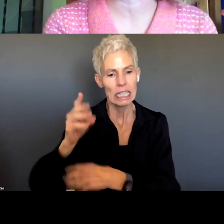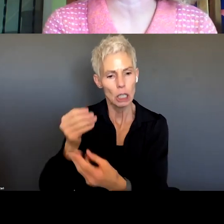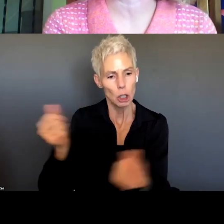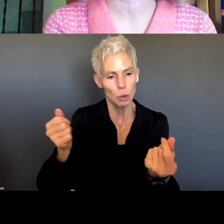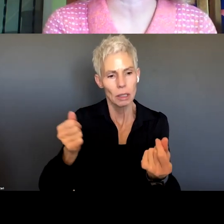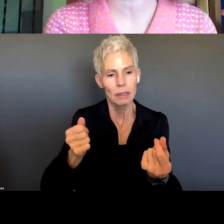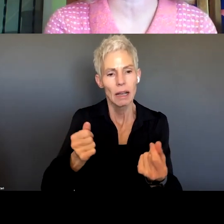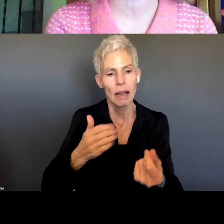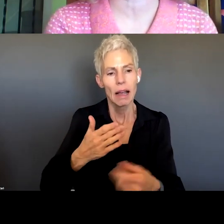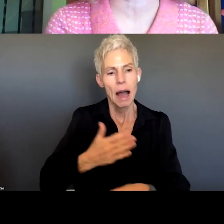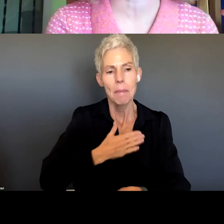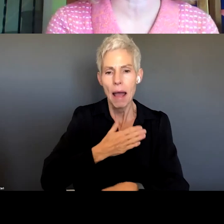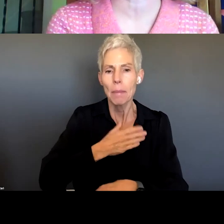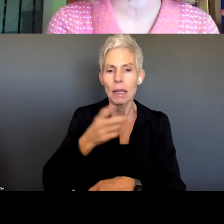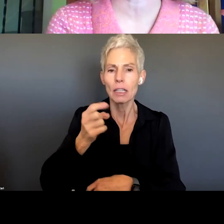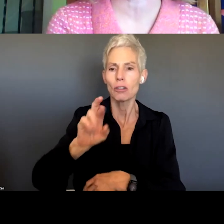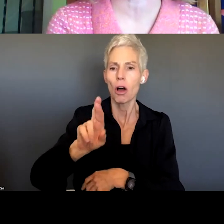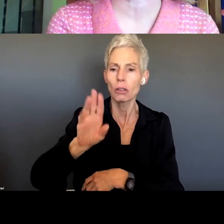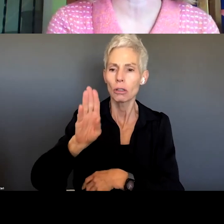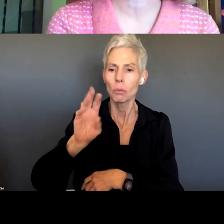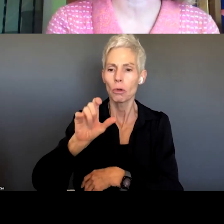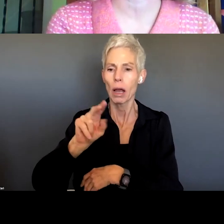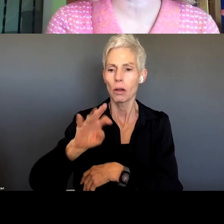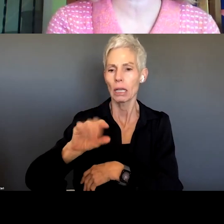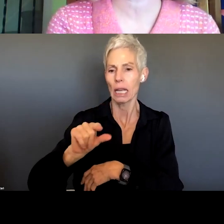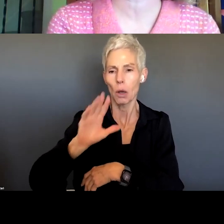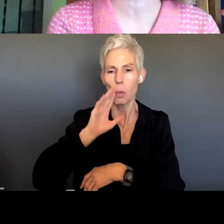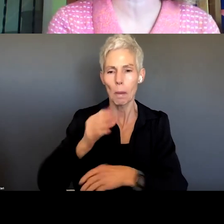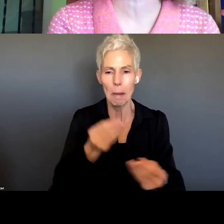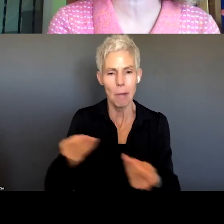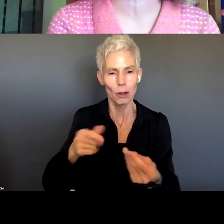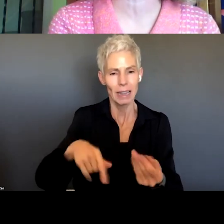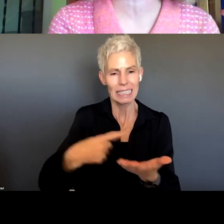and CEO of Behavioral Health Link, will be moderating this debate today. We're at episode